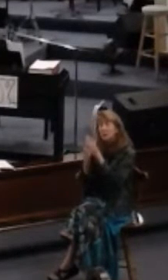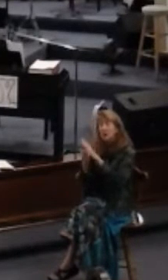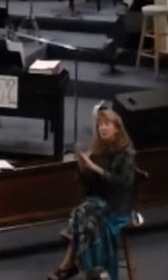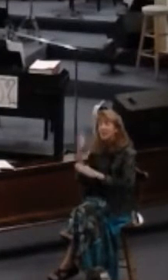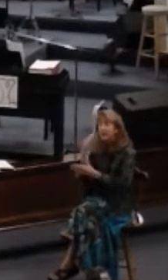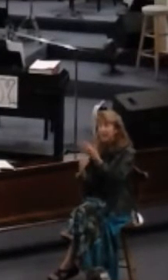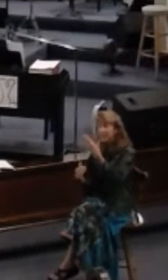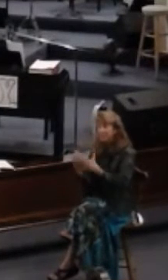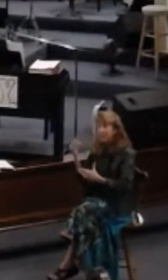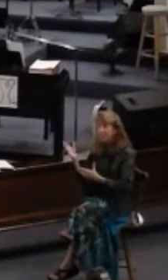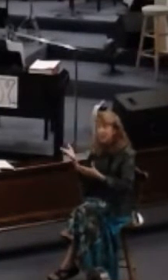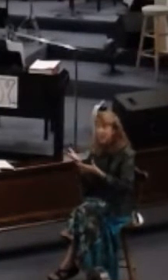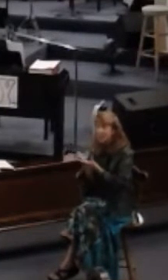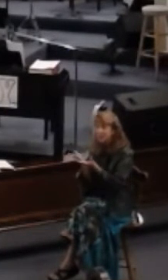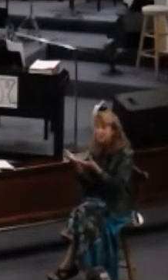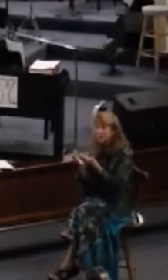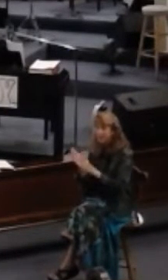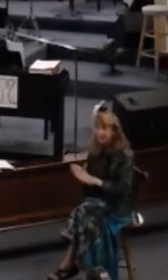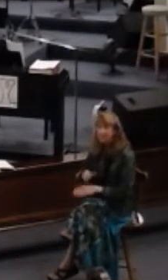servants.